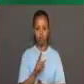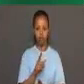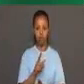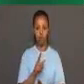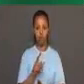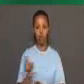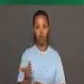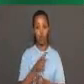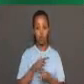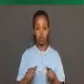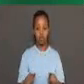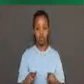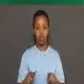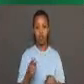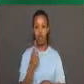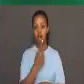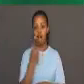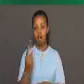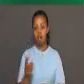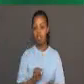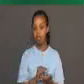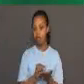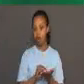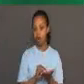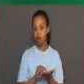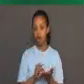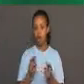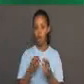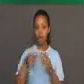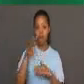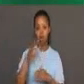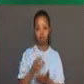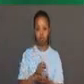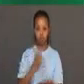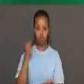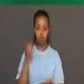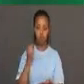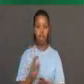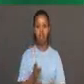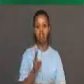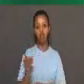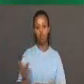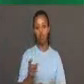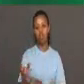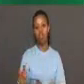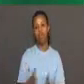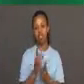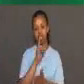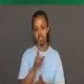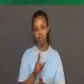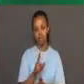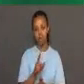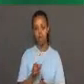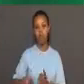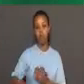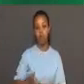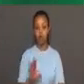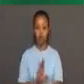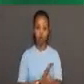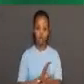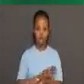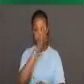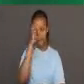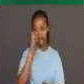However, some minerals are taken up by active systems by plant cells.